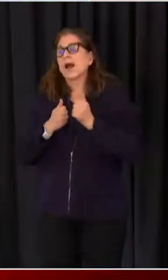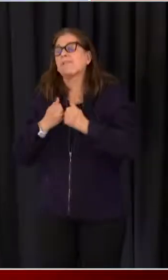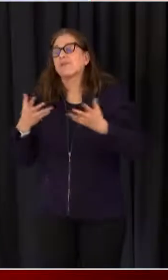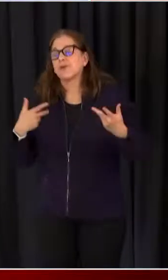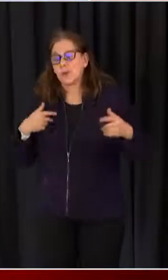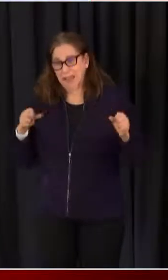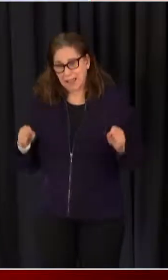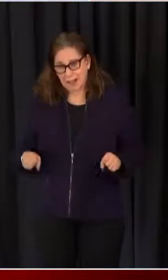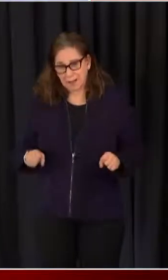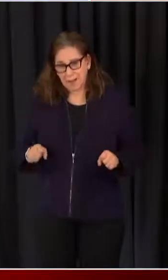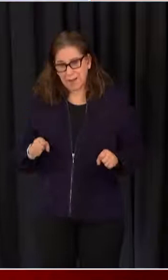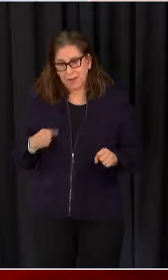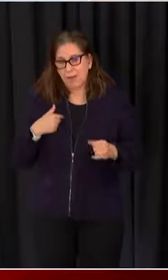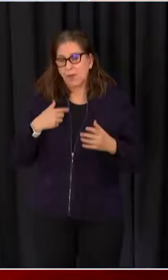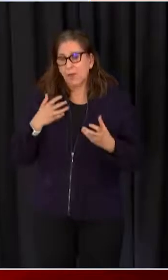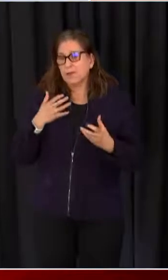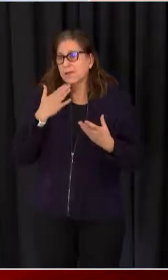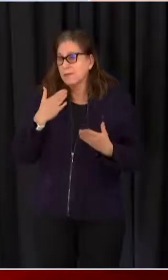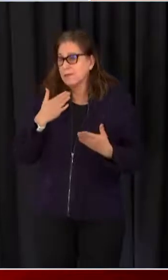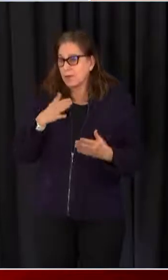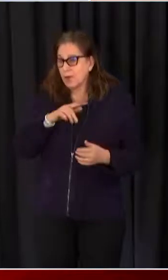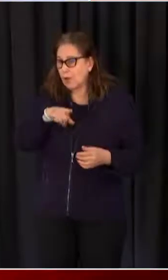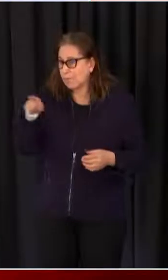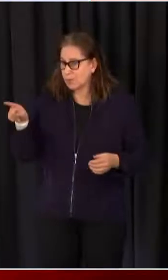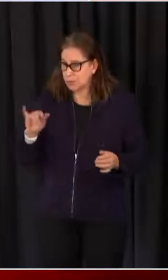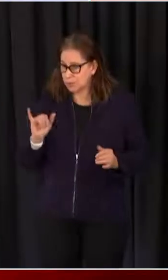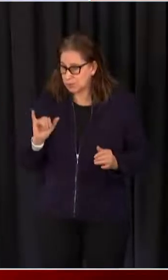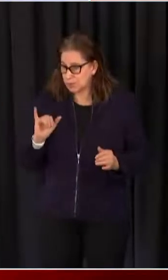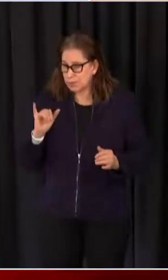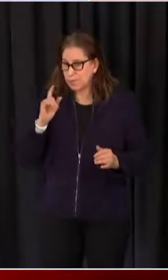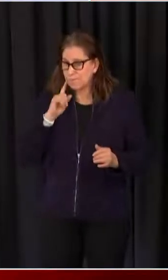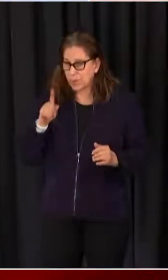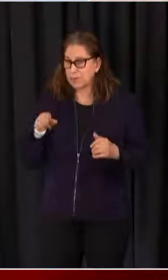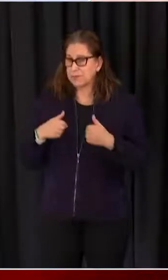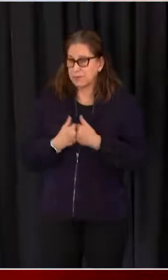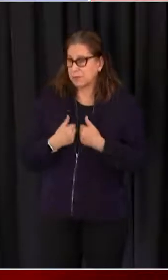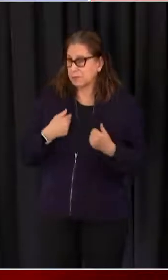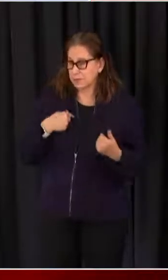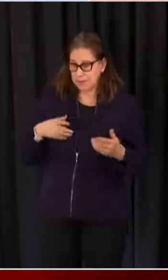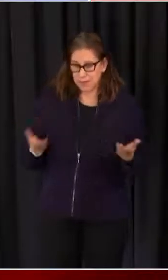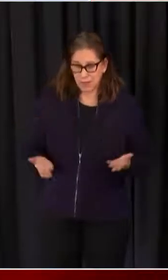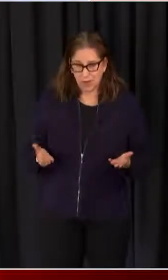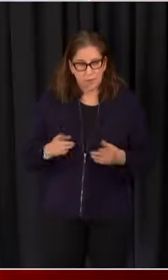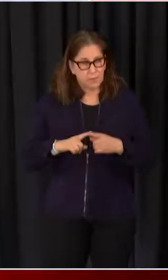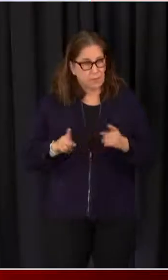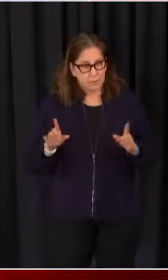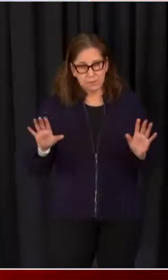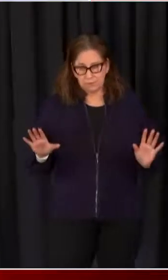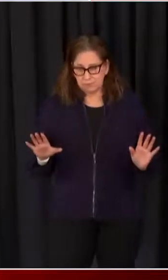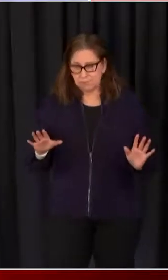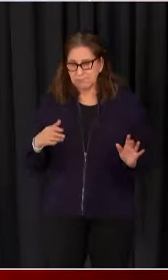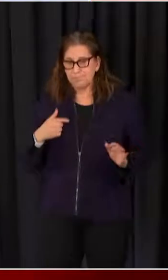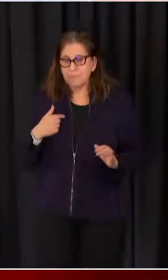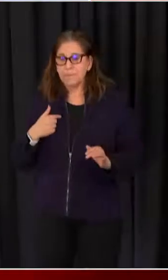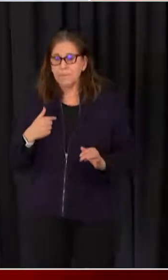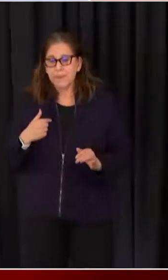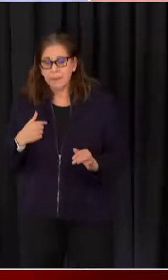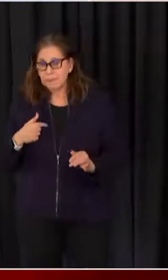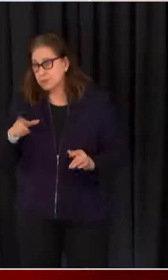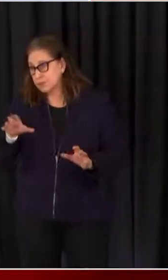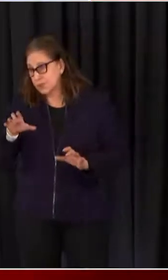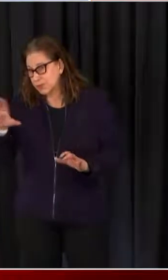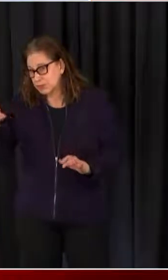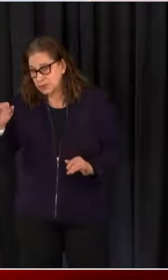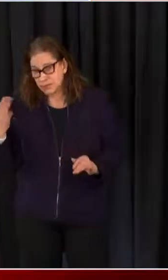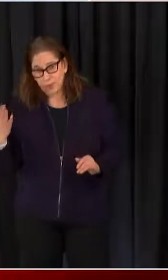people back. But I want to thank all of you guys too for, I'm sure, doing your jobs in the ways that you didn't think